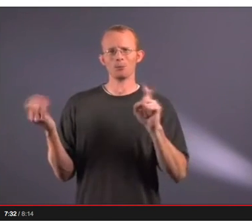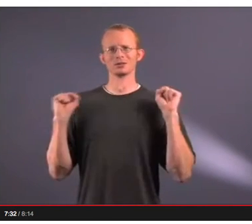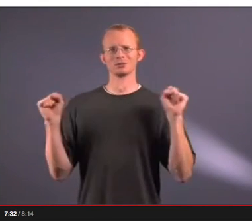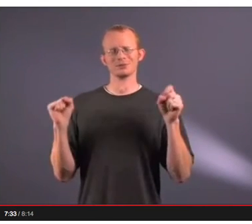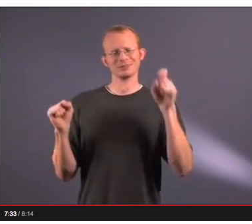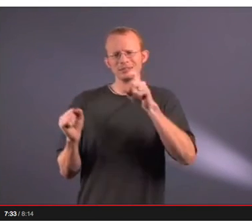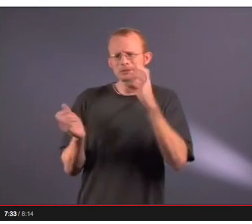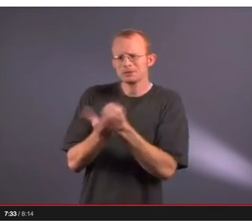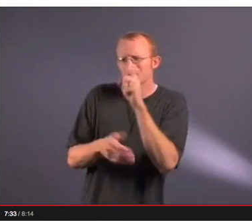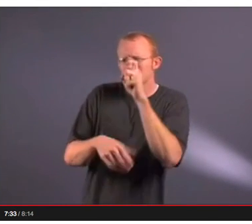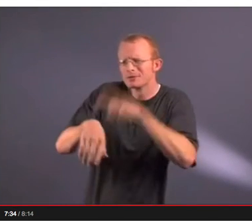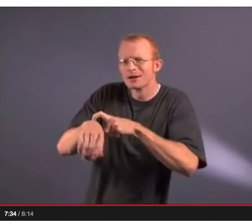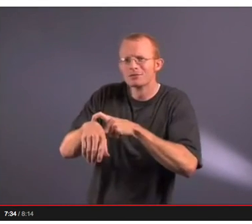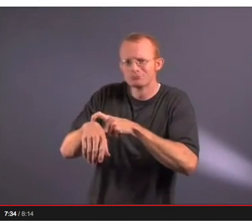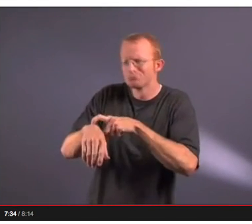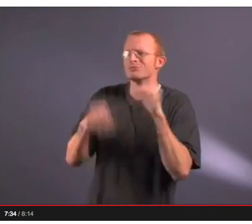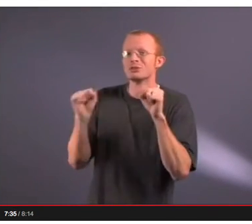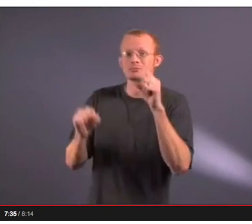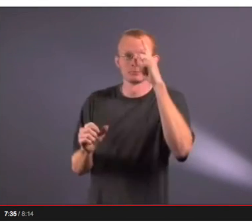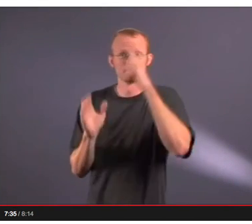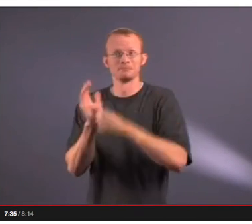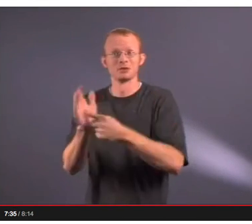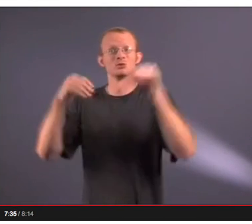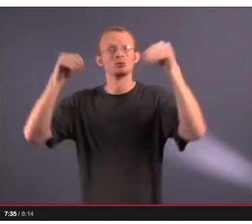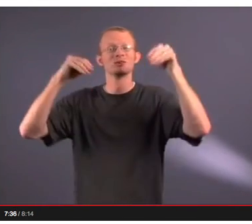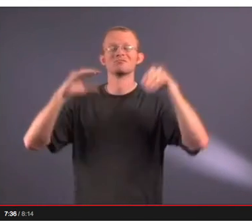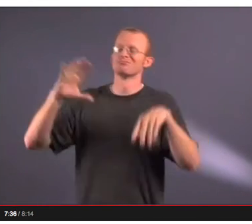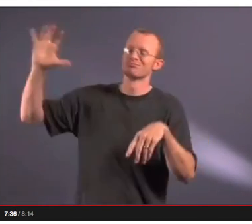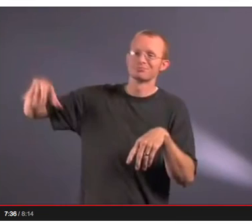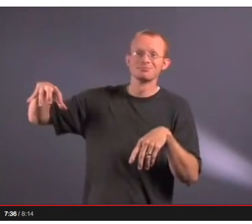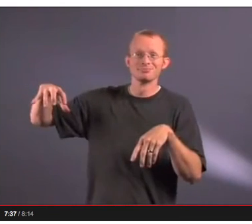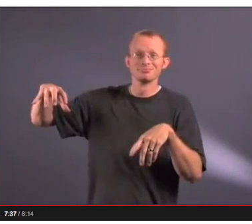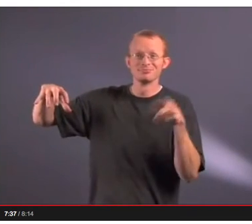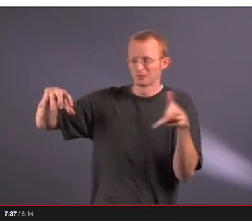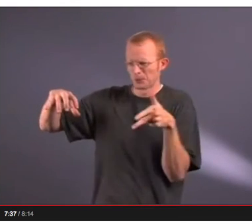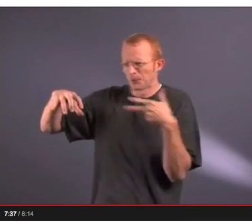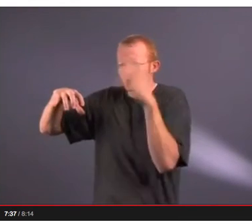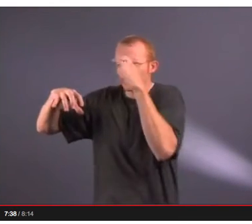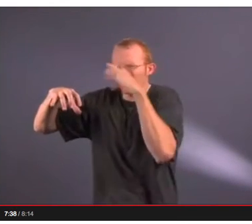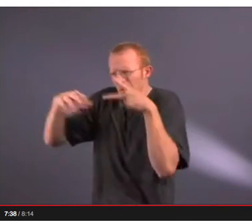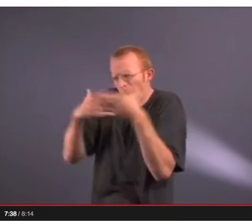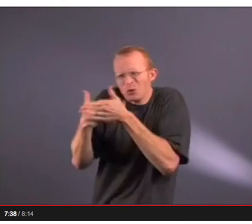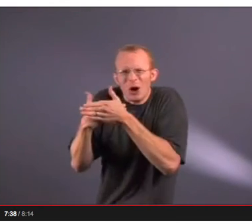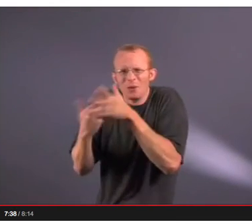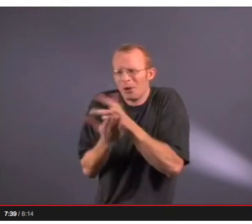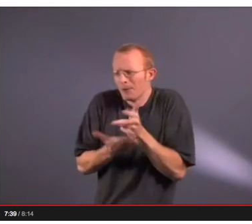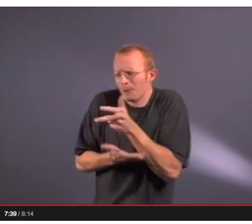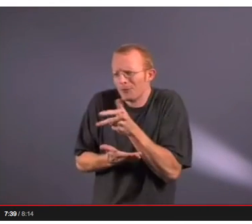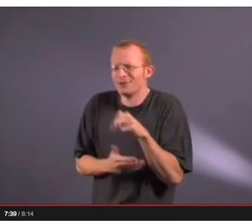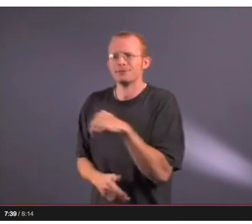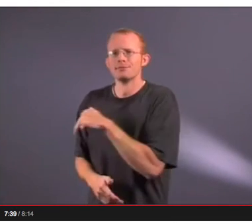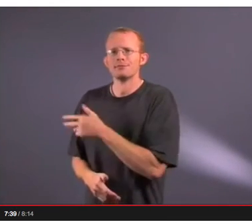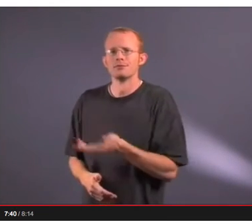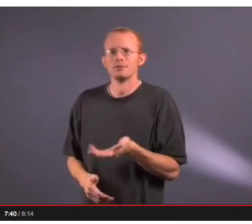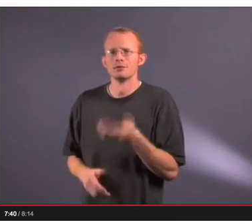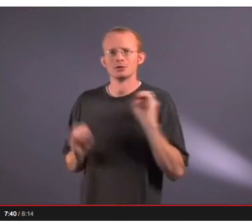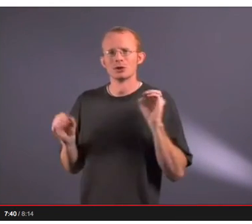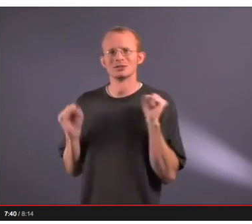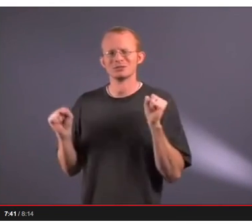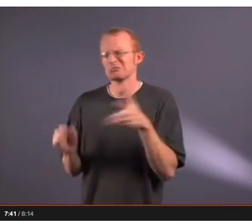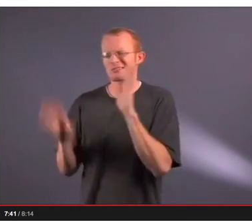So you don't always have to use your car. You don't have to go to the gym. You can take advantage of a little bit of time. Maybe, so you're going to the store and